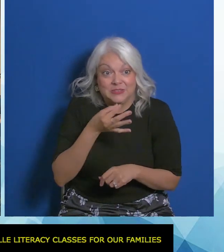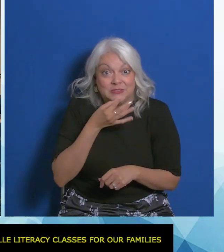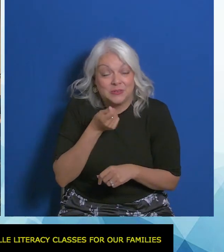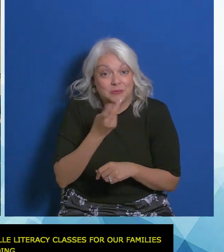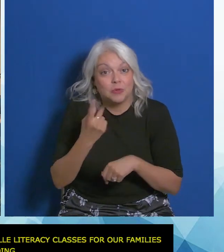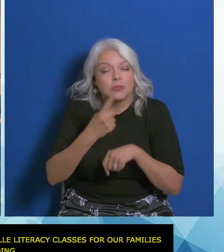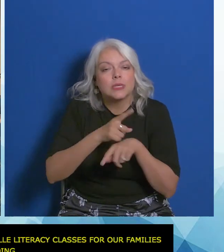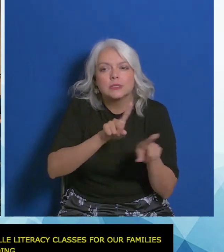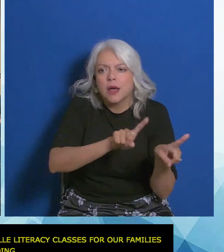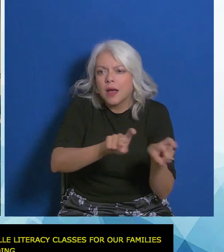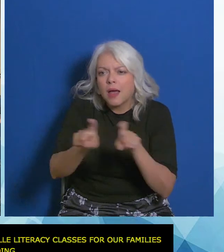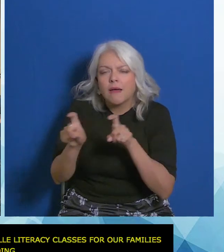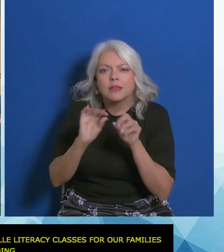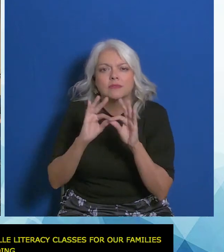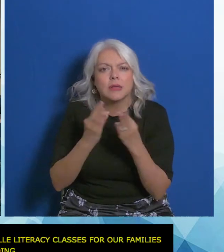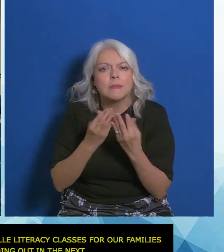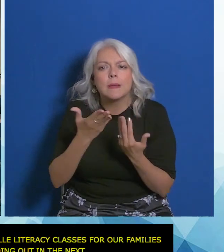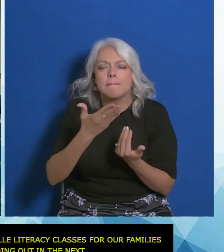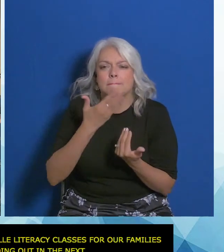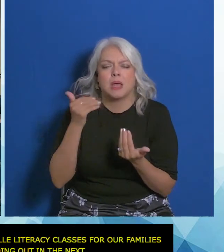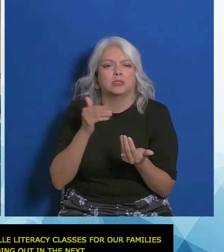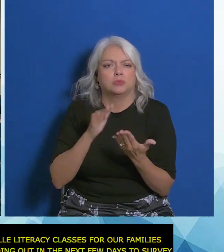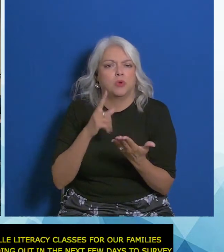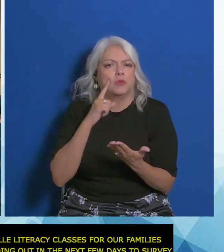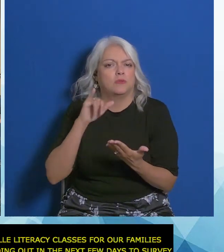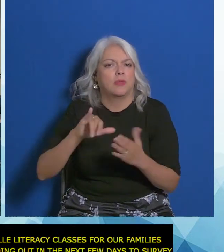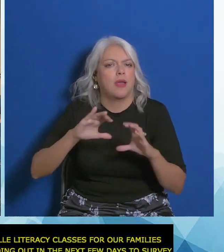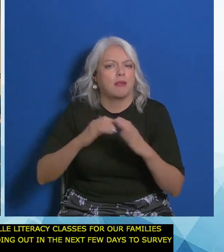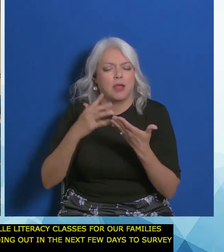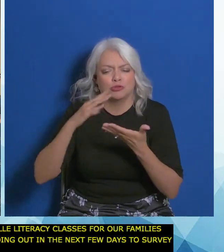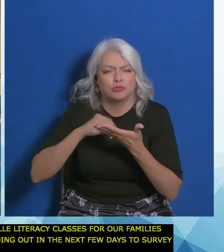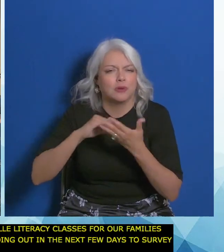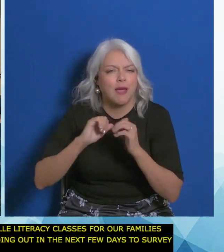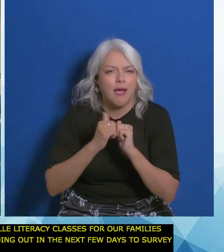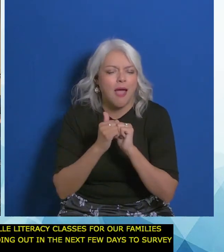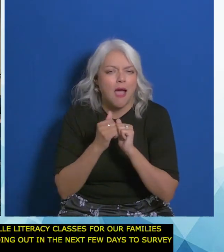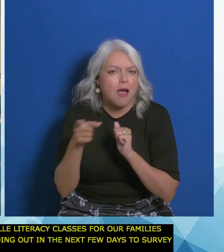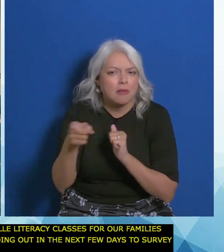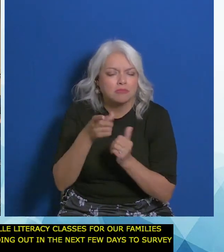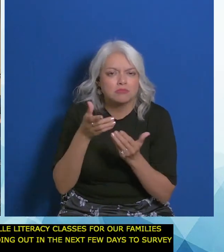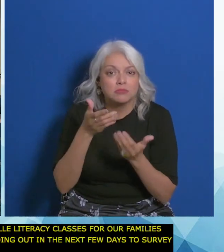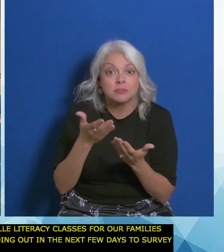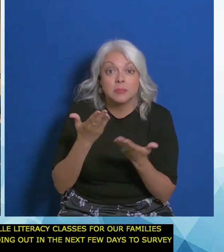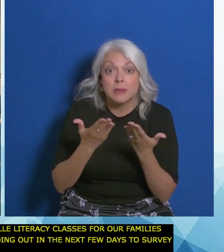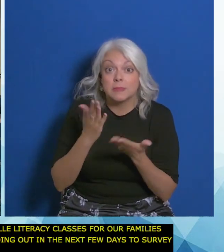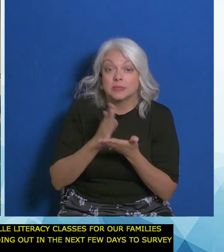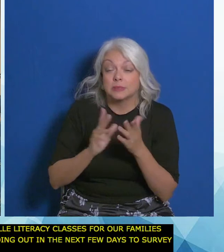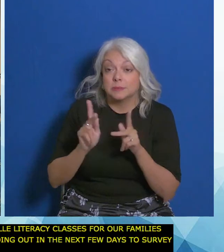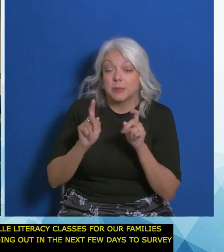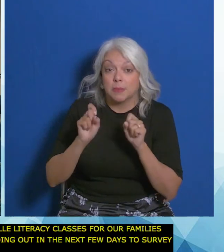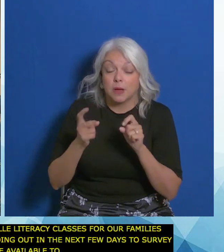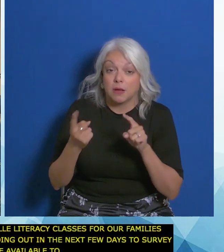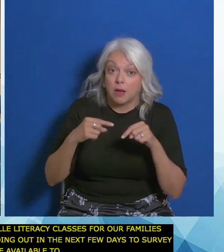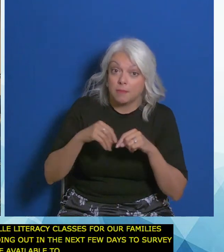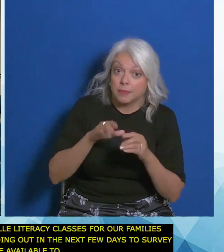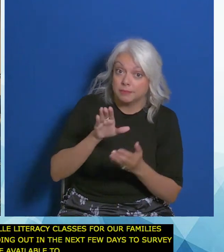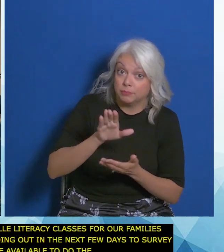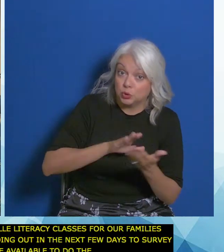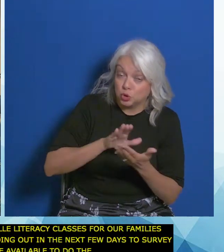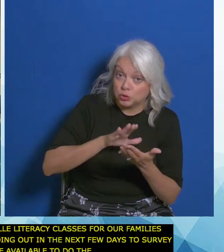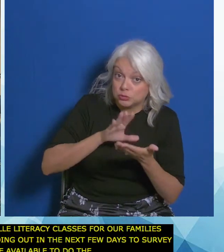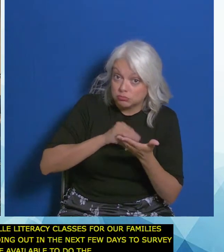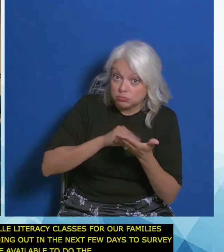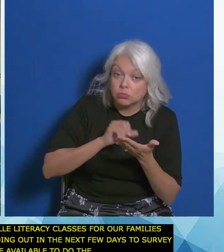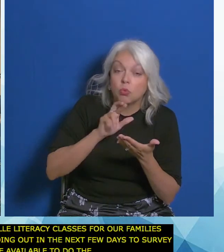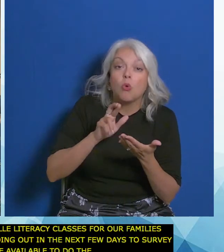survey families on the best format for that class, whether people are available to do the class in person